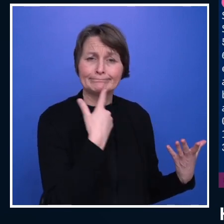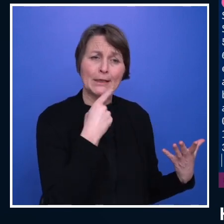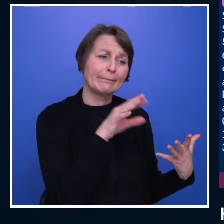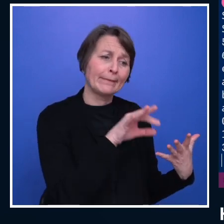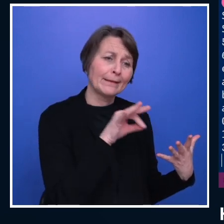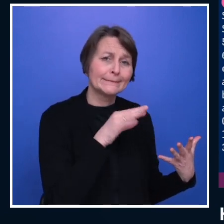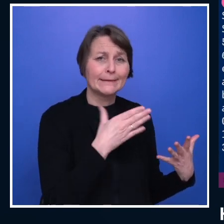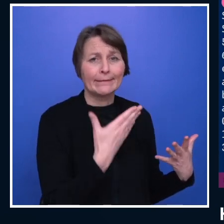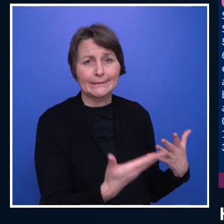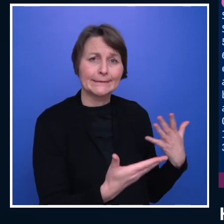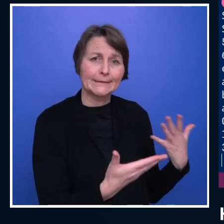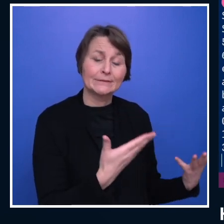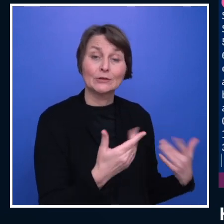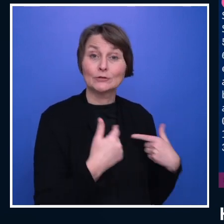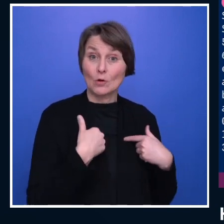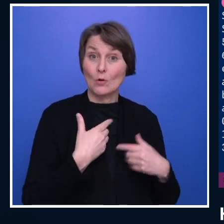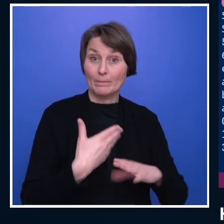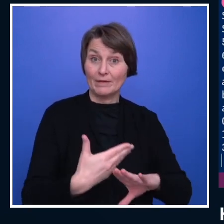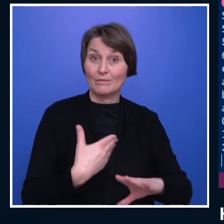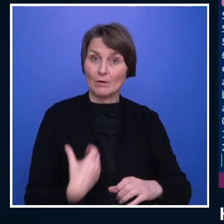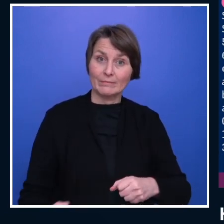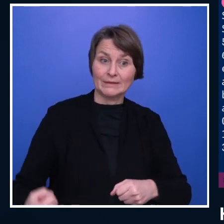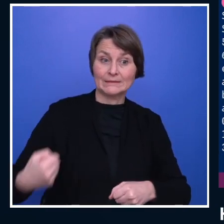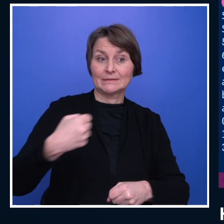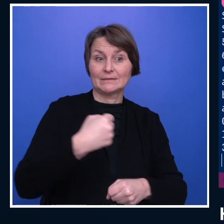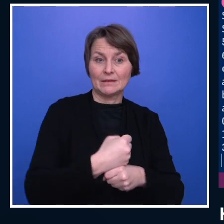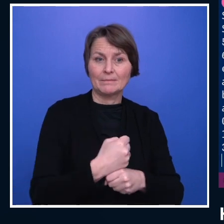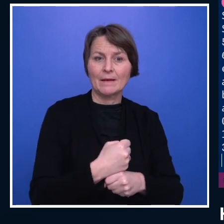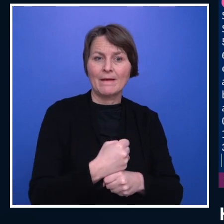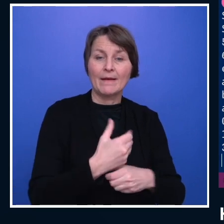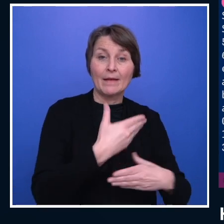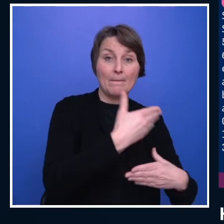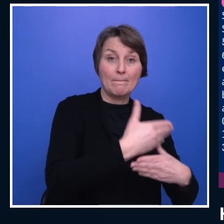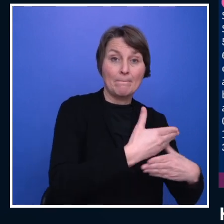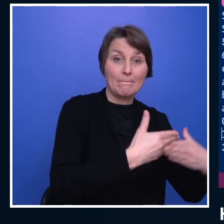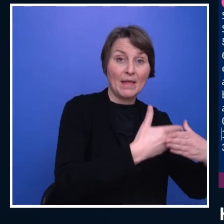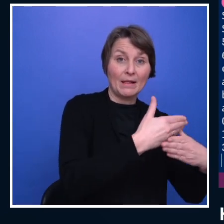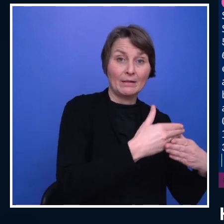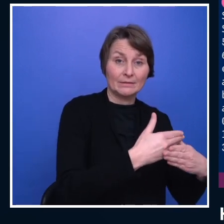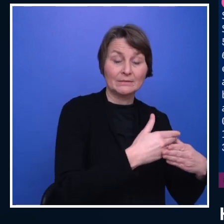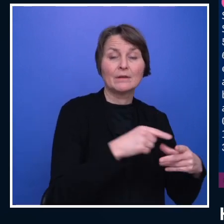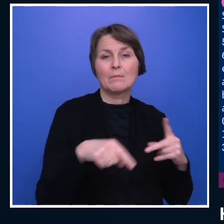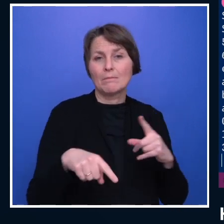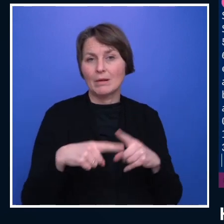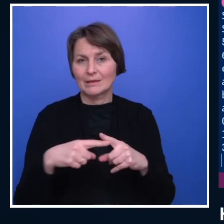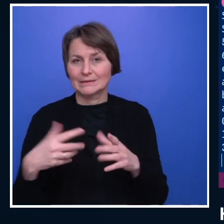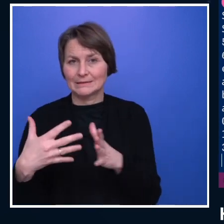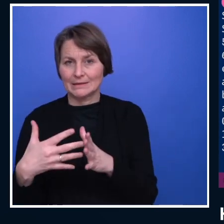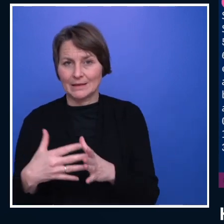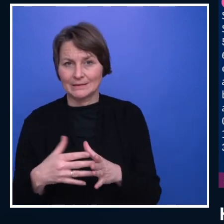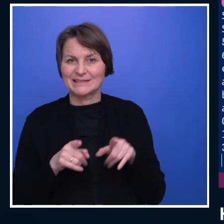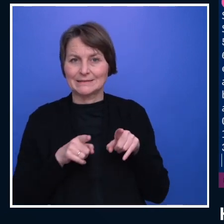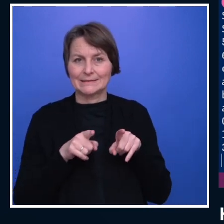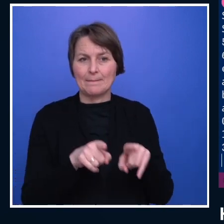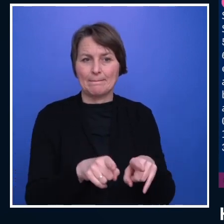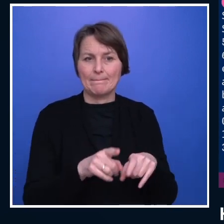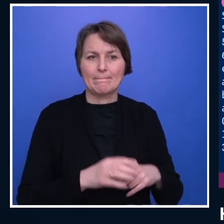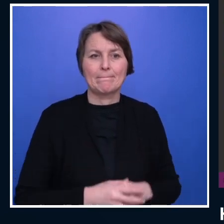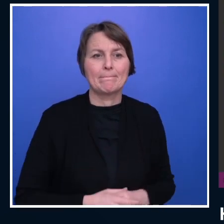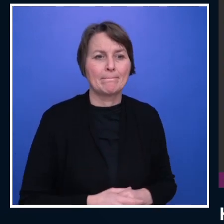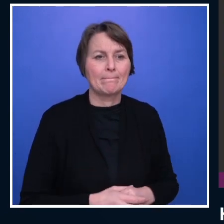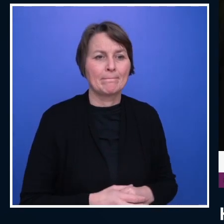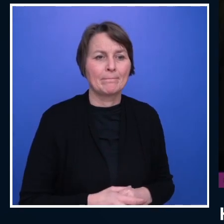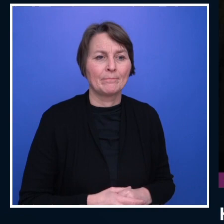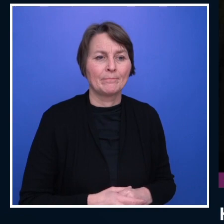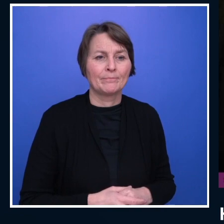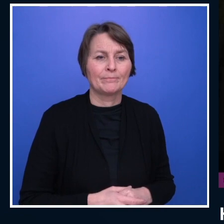way that here I can build and test in Docker, which I'm doing right now. I can test in Windows. And